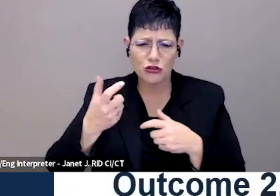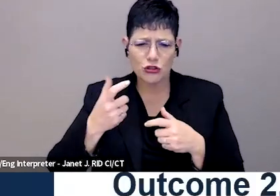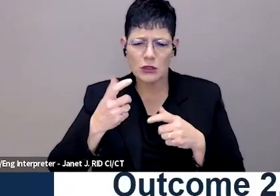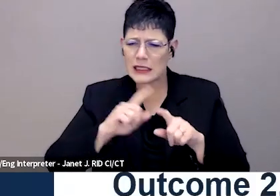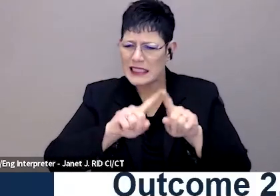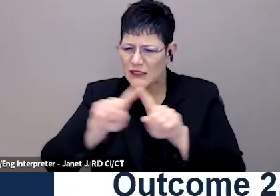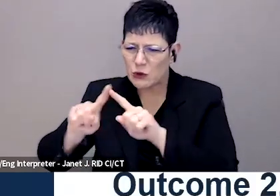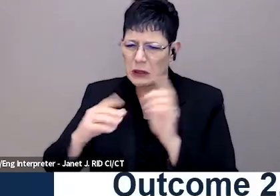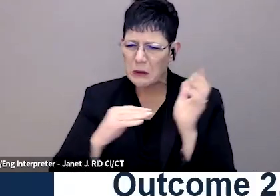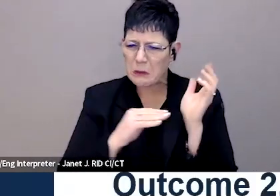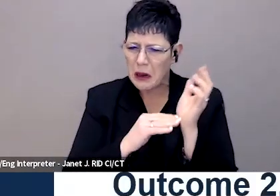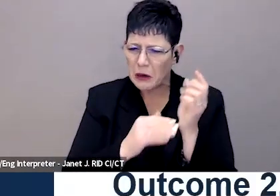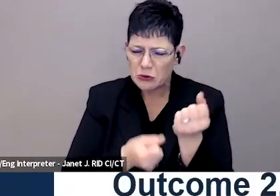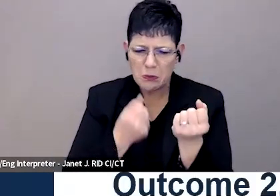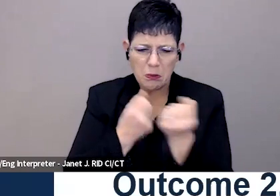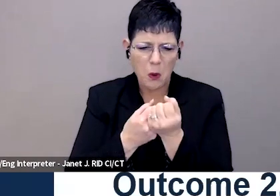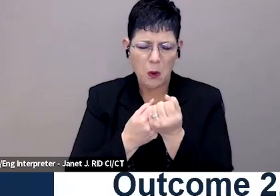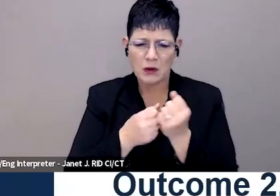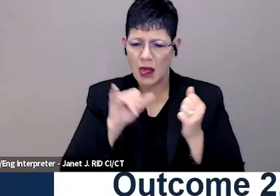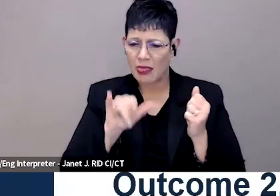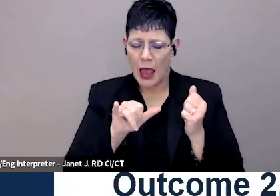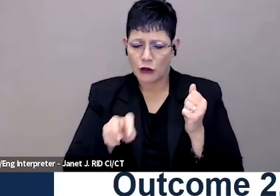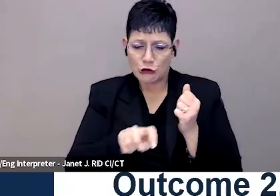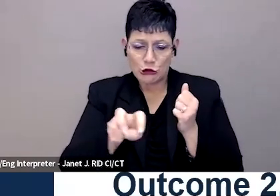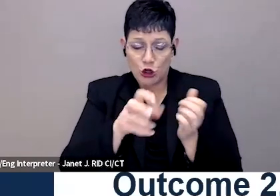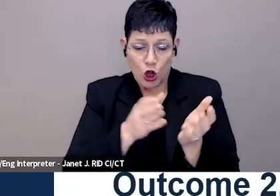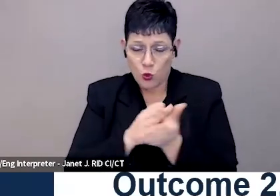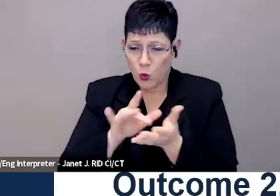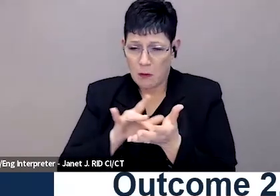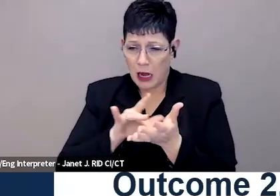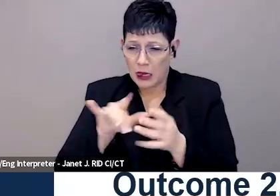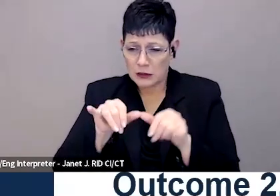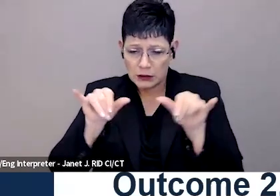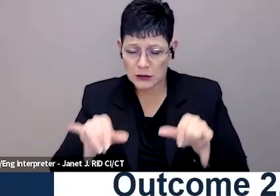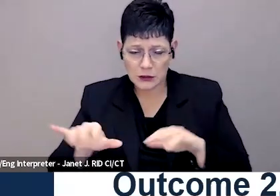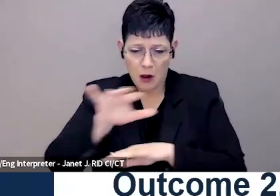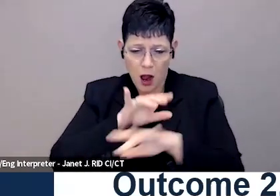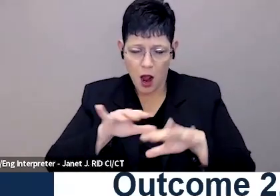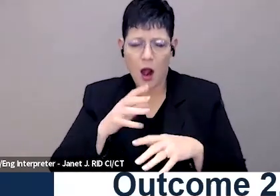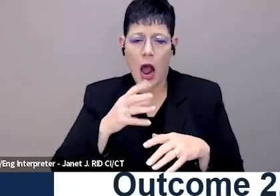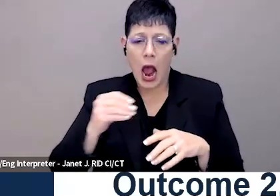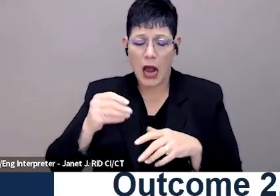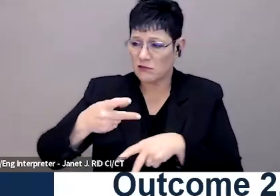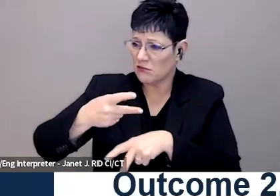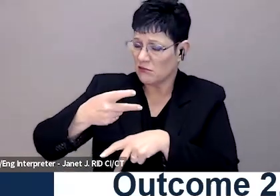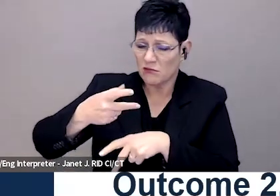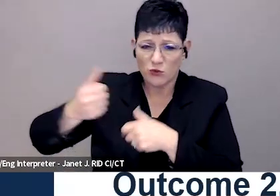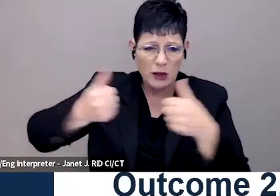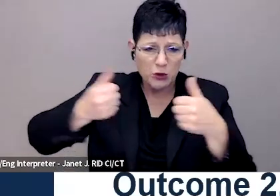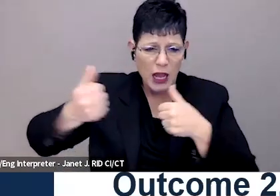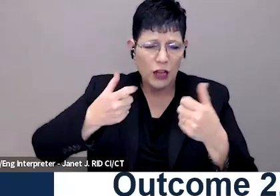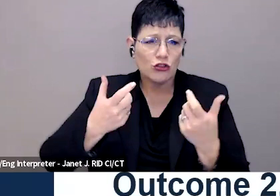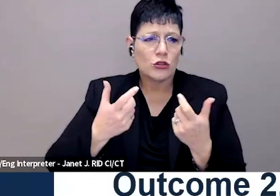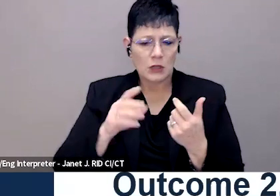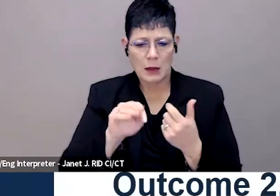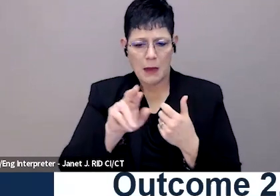providers, navigating Medicare, managing finances, paying for care and transportation and rides,